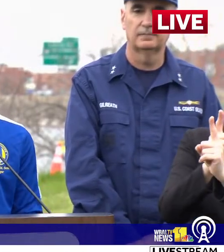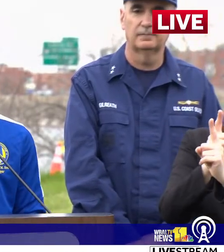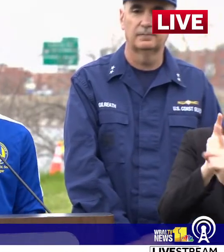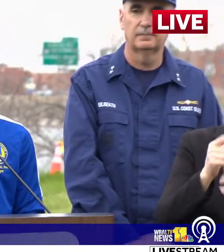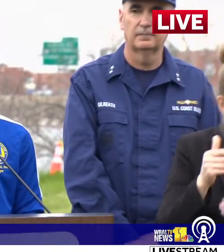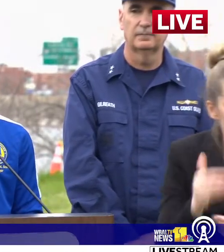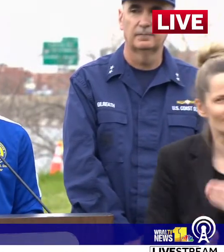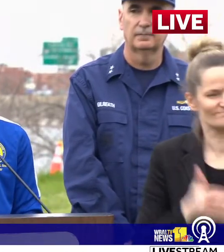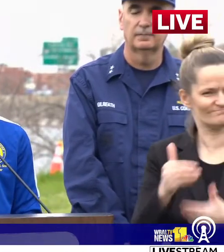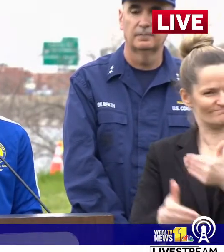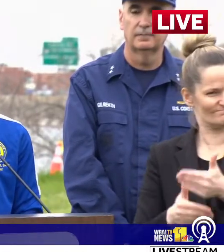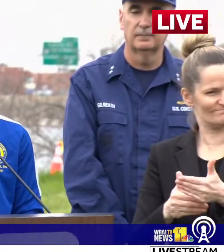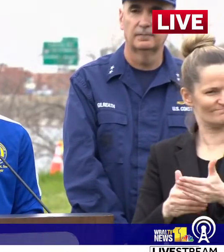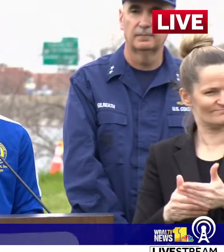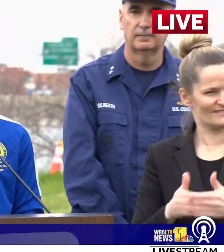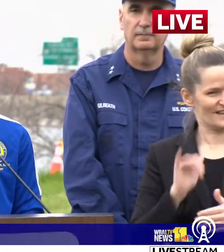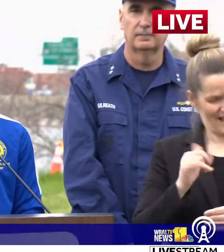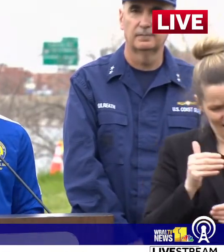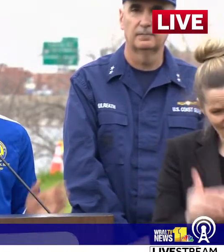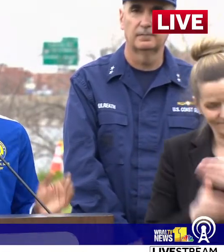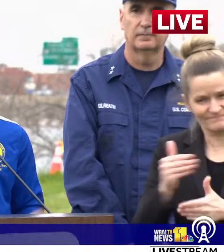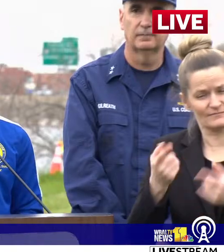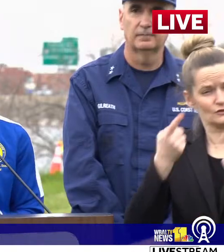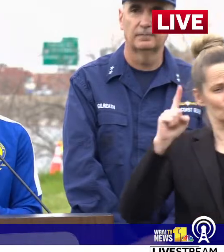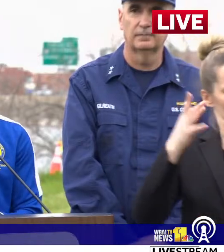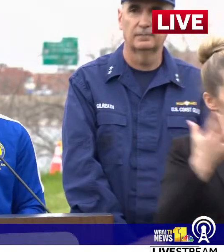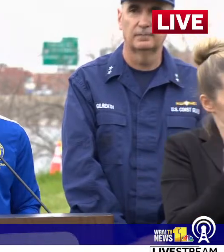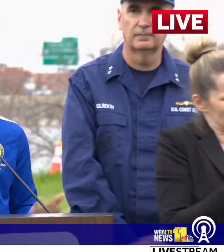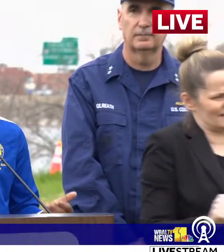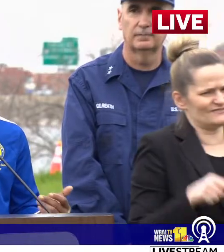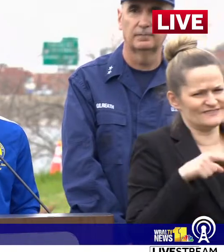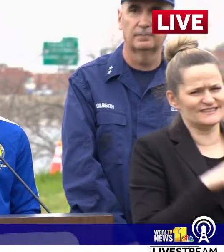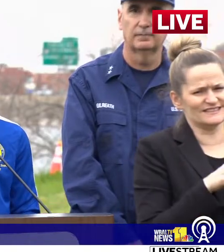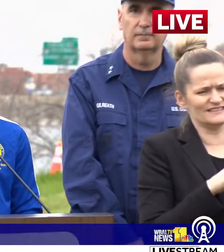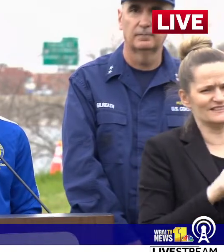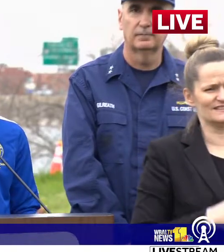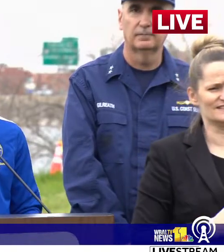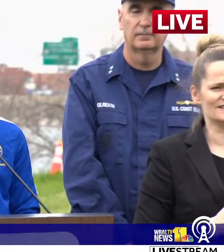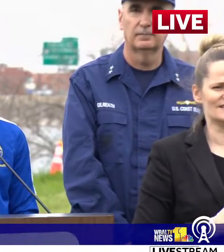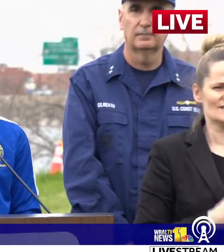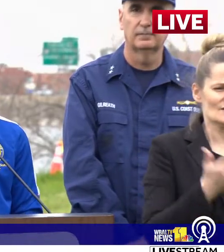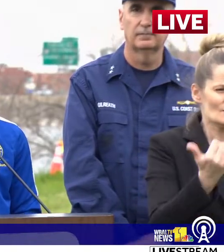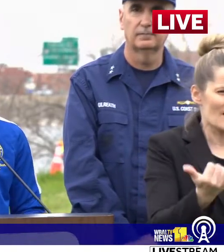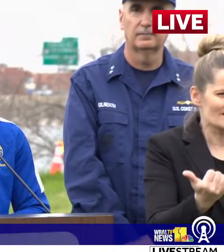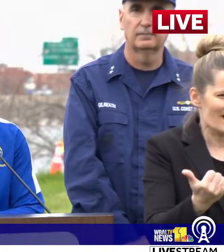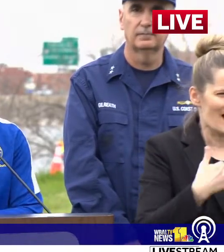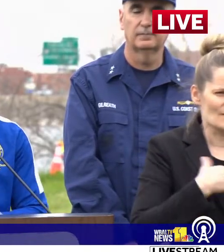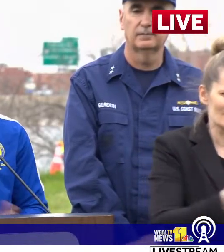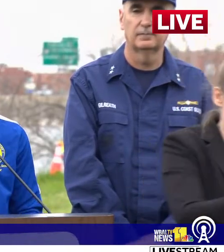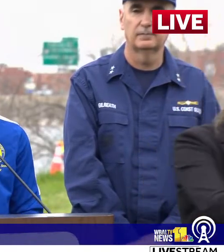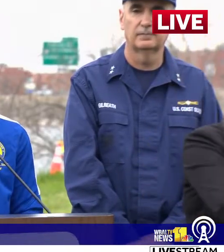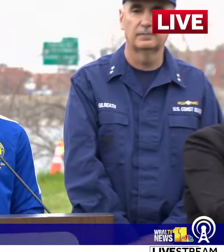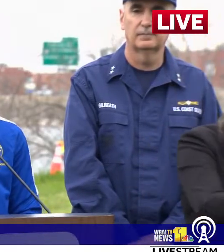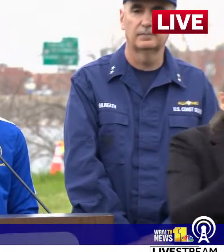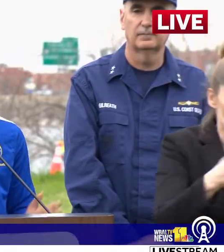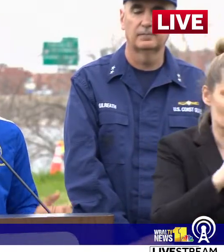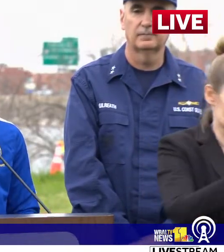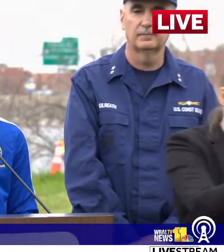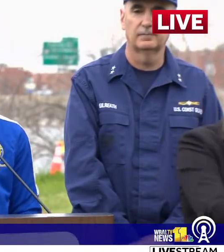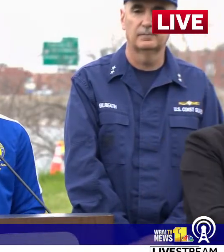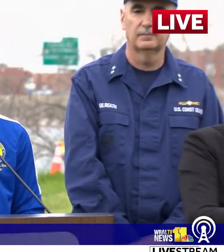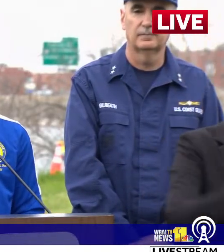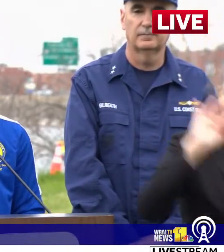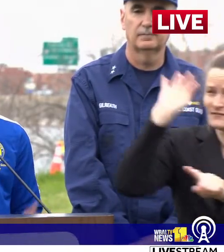and faster in the long run, and that's our ultimate goal. We're engaging with our state and federal partners, offering resources and bringing